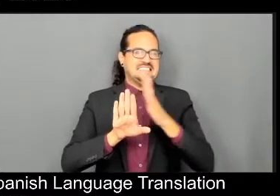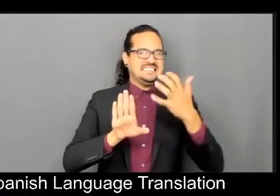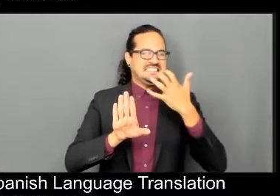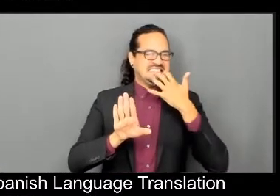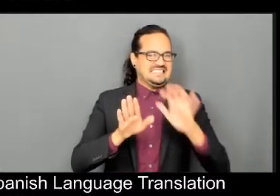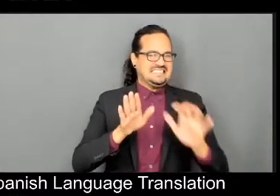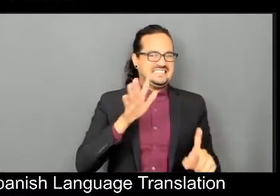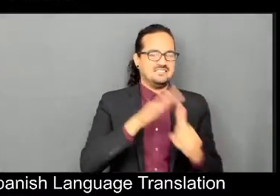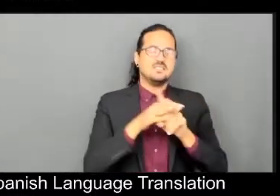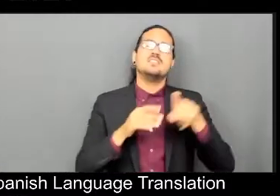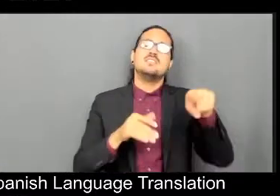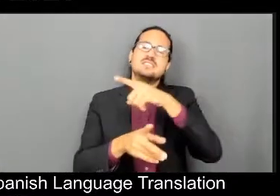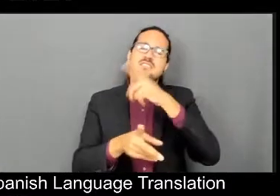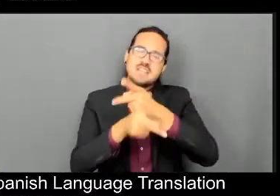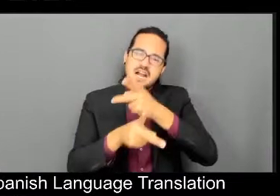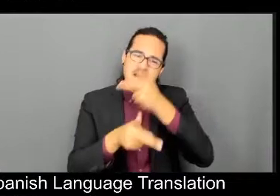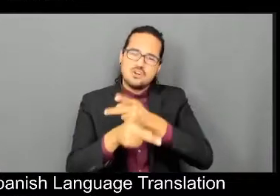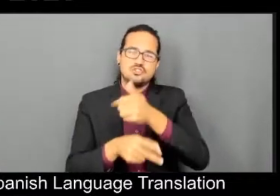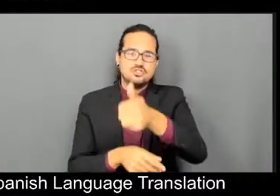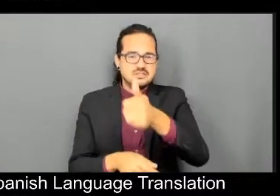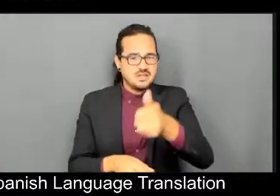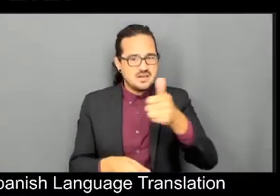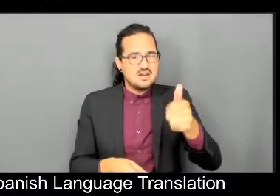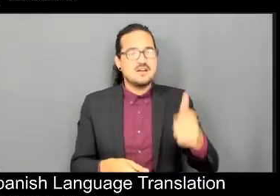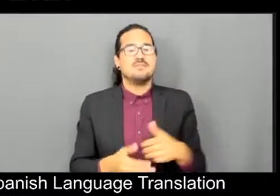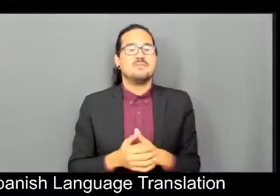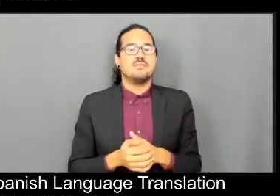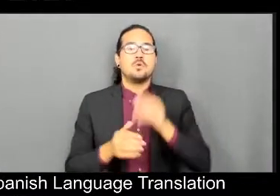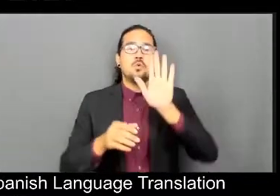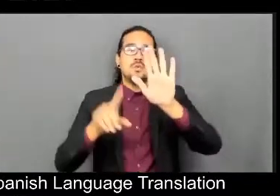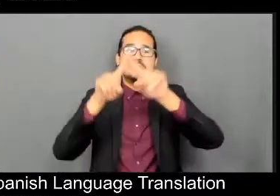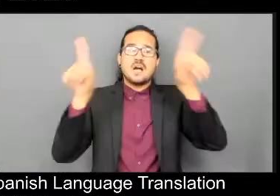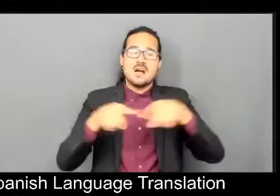you signs and the continued support from the communities. Thank you.